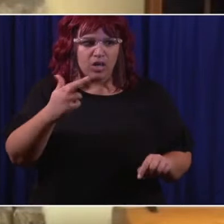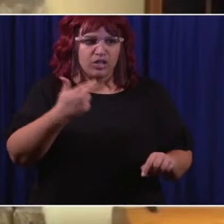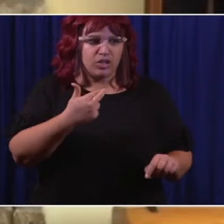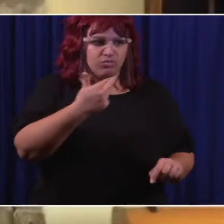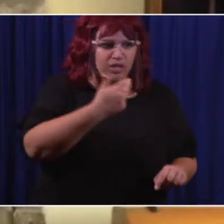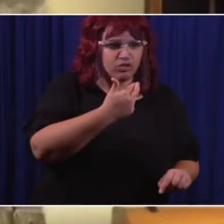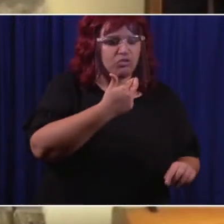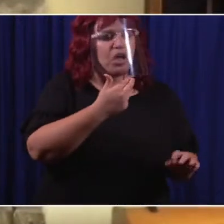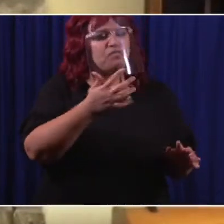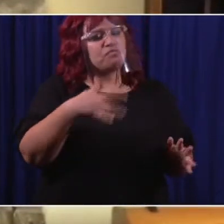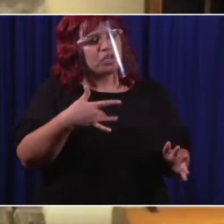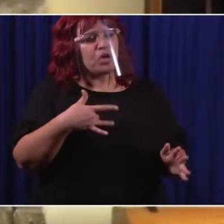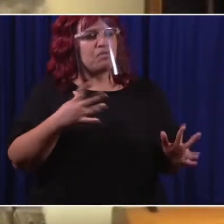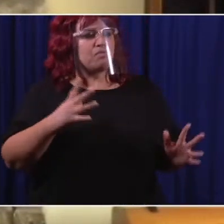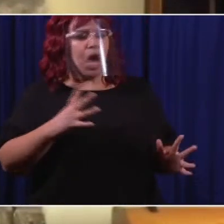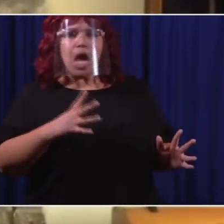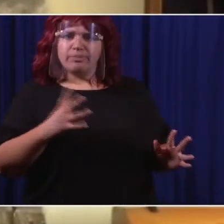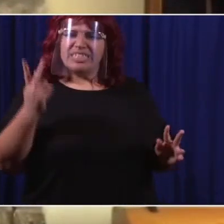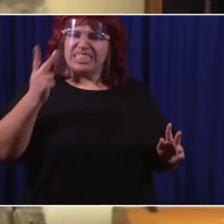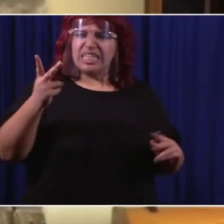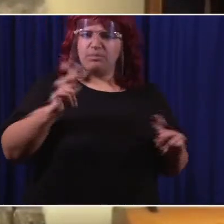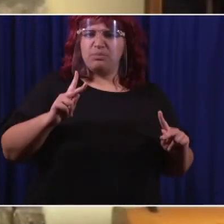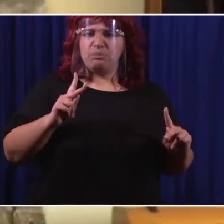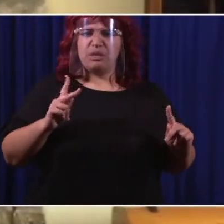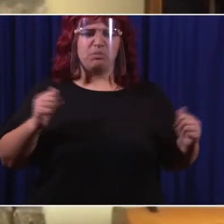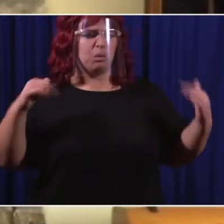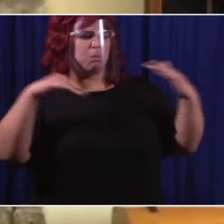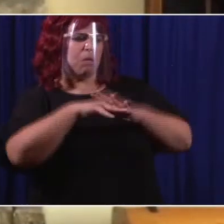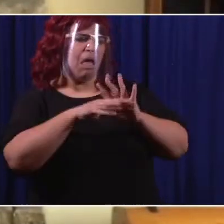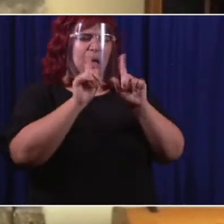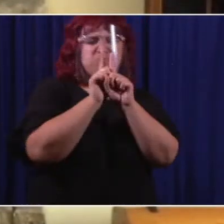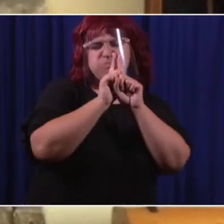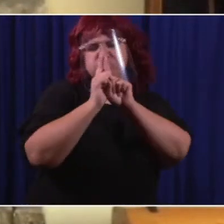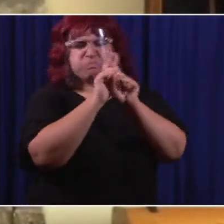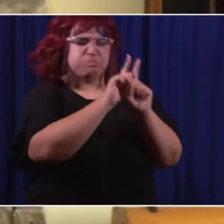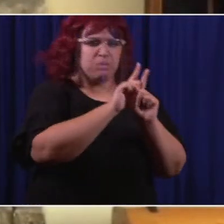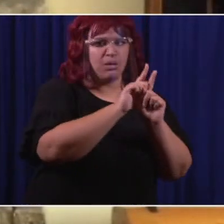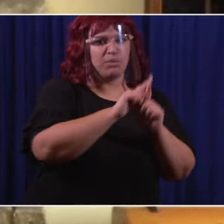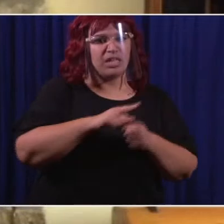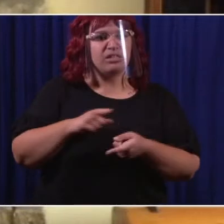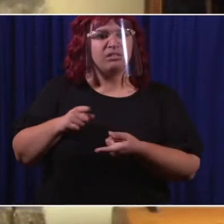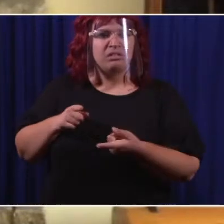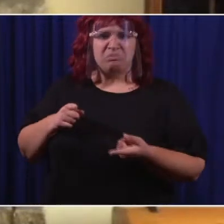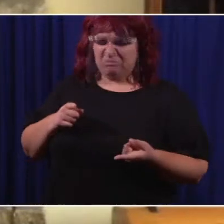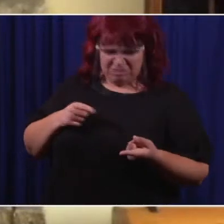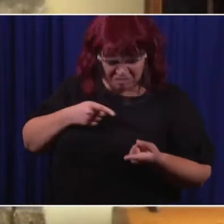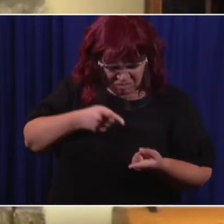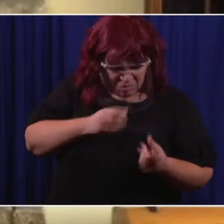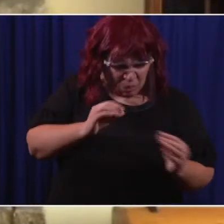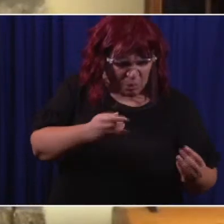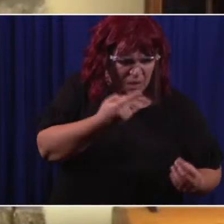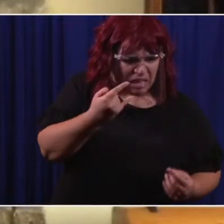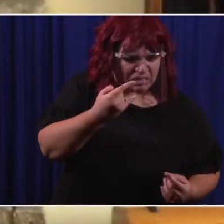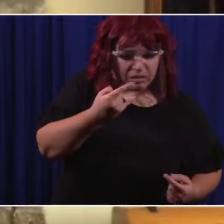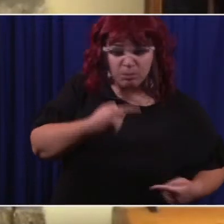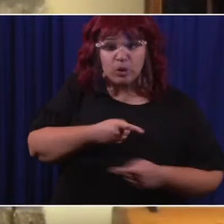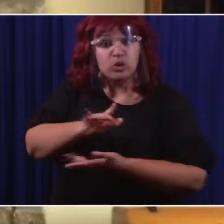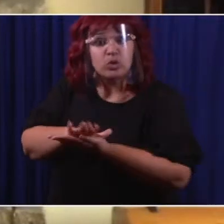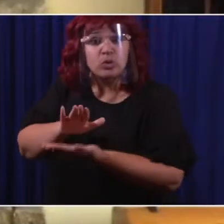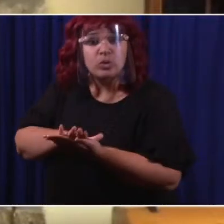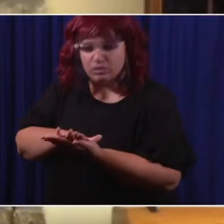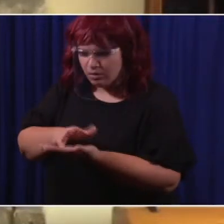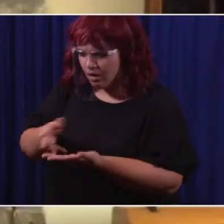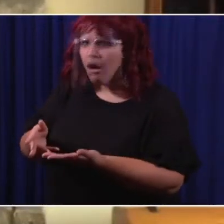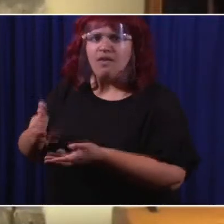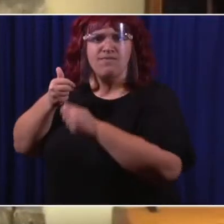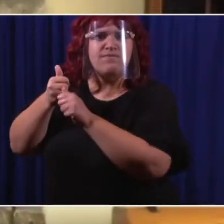shoulder to shoulder without masks. So school families are asking, since they're doing what you've said to do, and certain night spots are